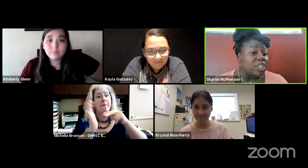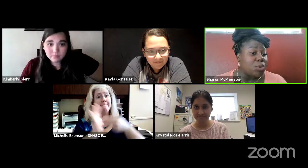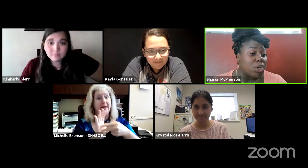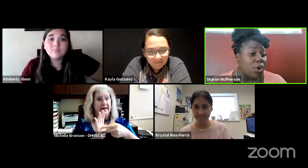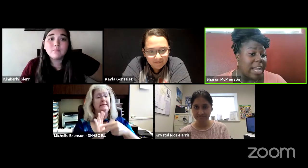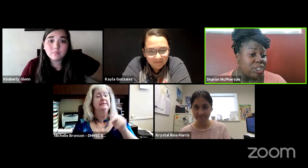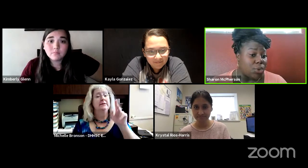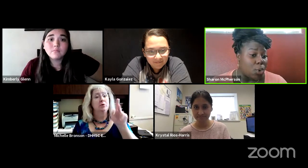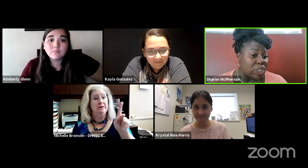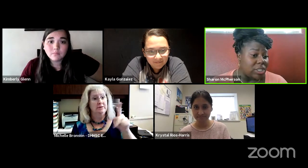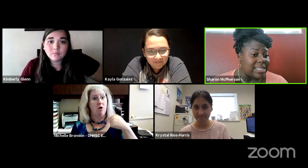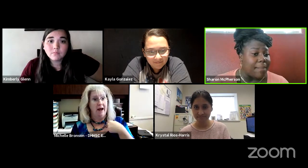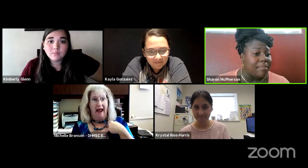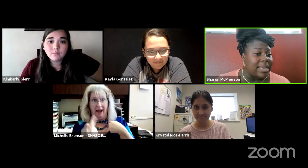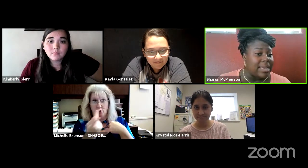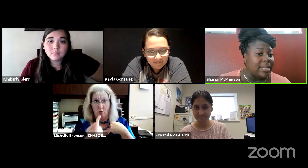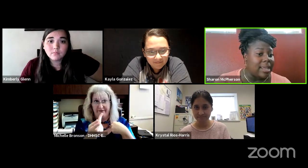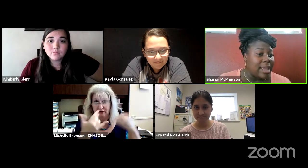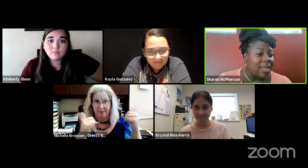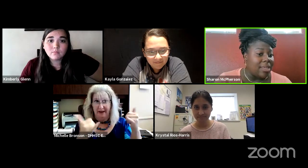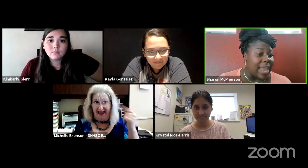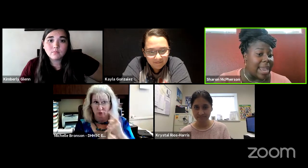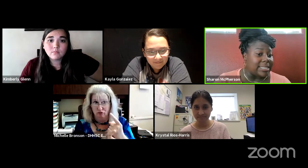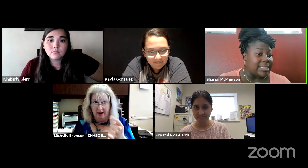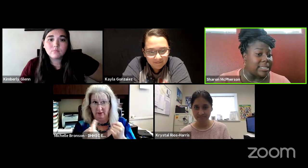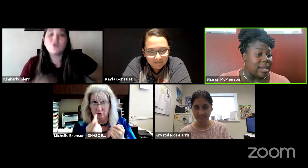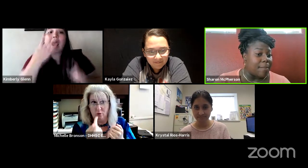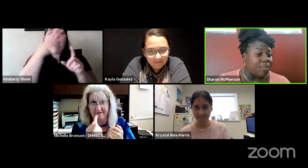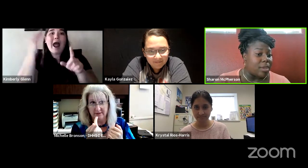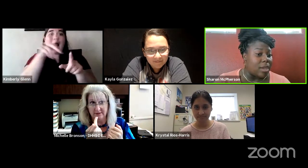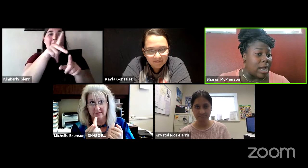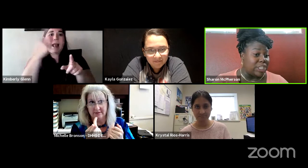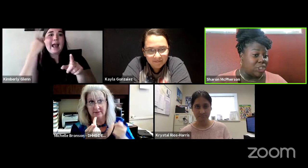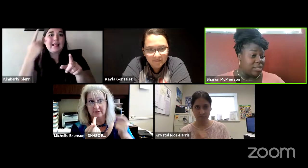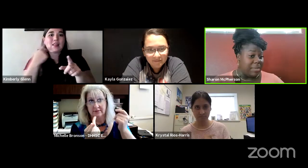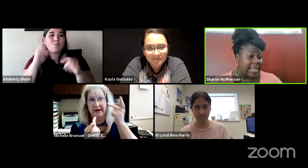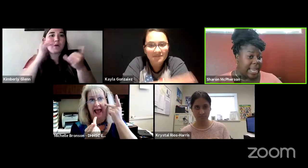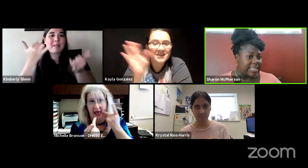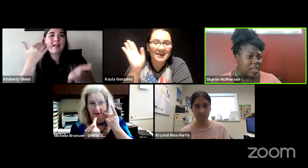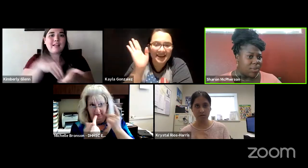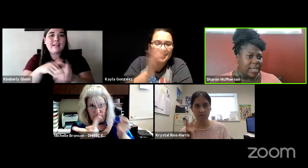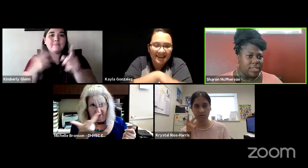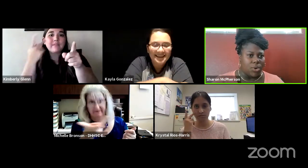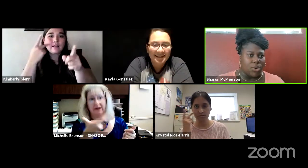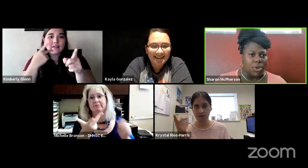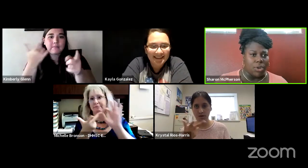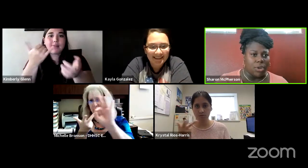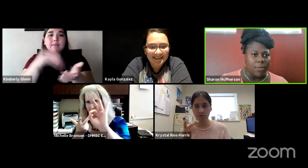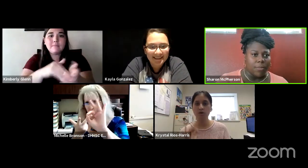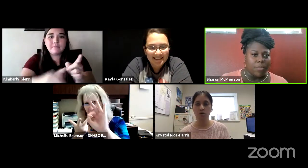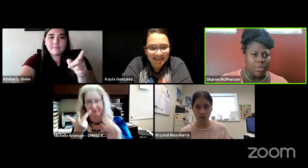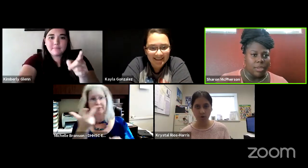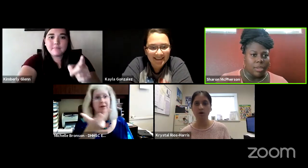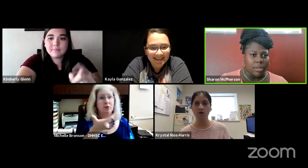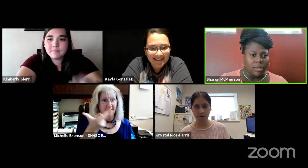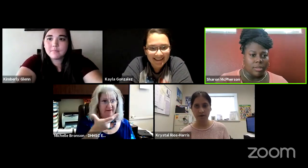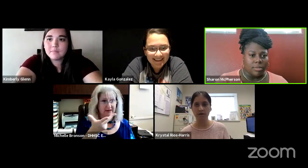You mentioned that you were going to go ahead and show the question. Does that mean that it's just me and Kayla? Is that correct? Or